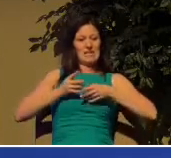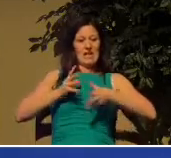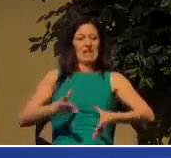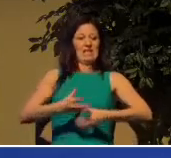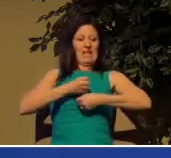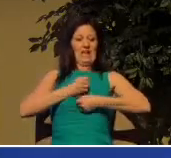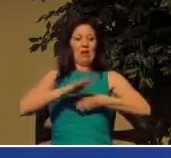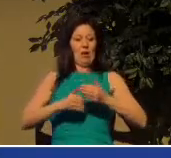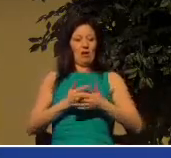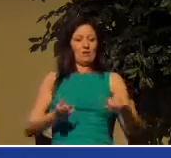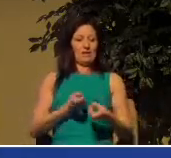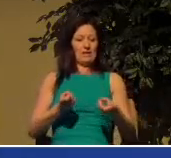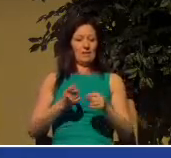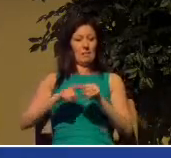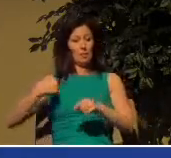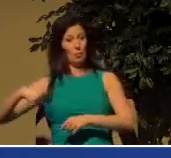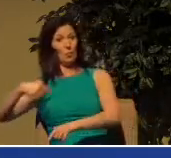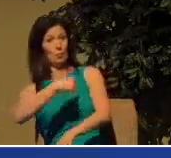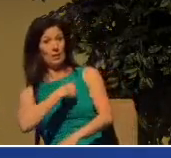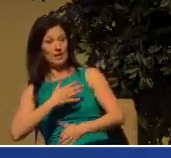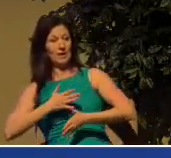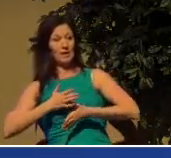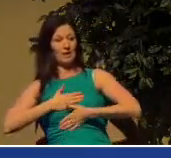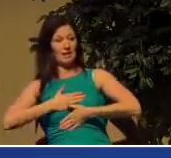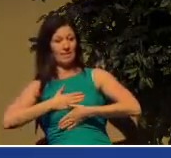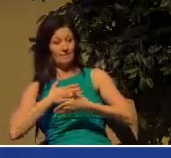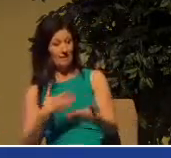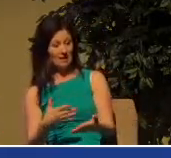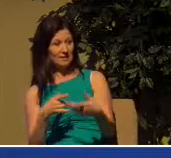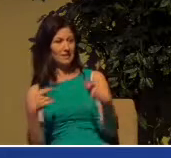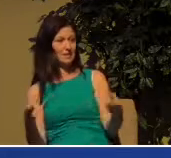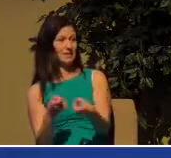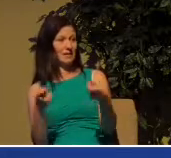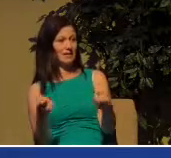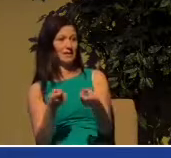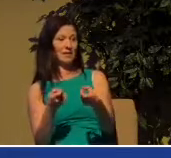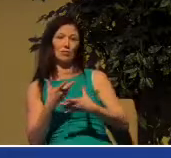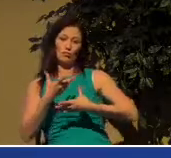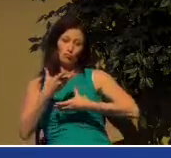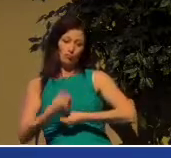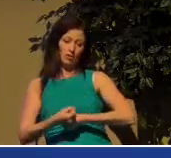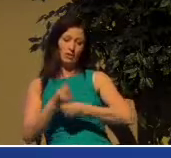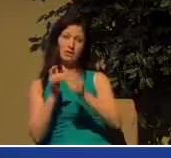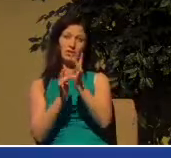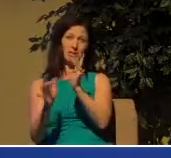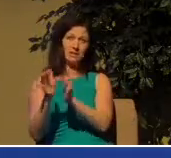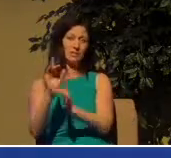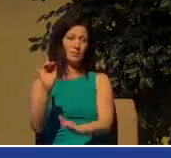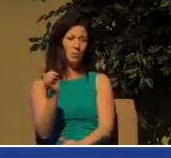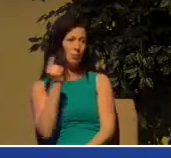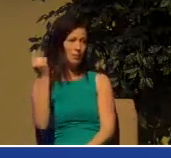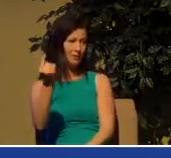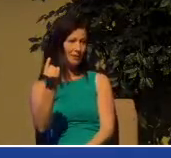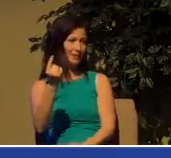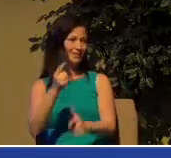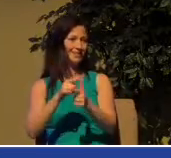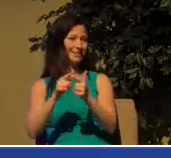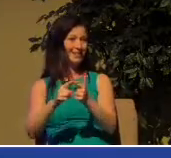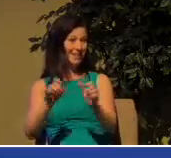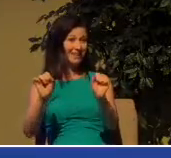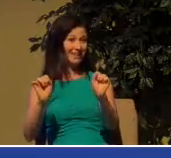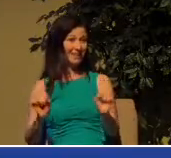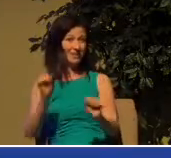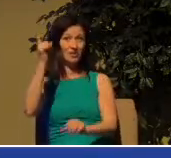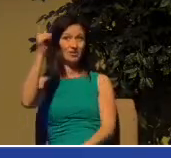we put our trust and our faith in Jesus, in Jesus only, then God declares us